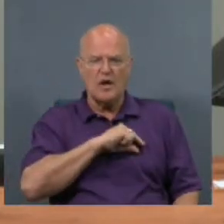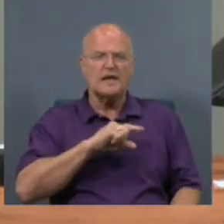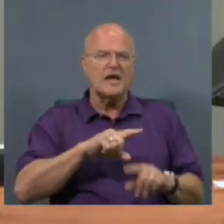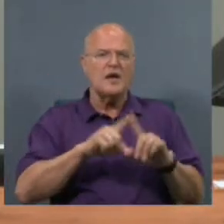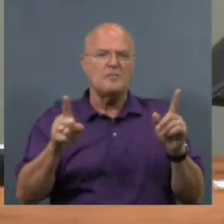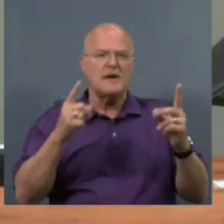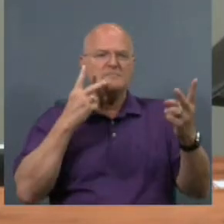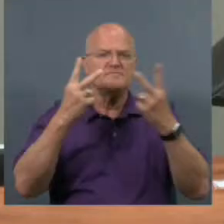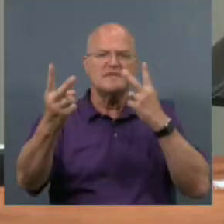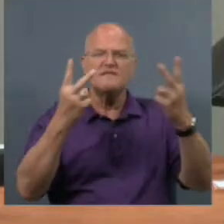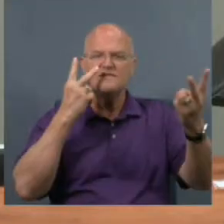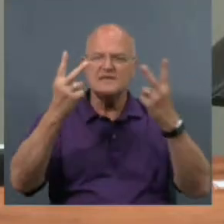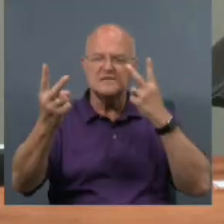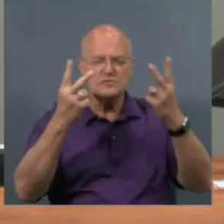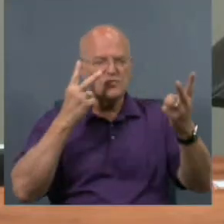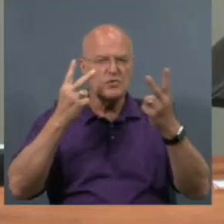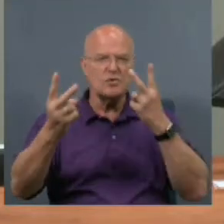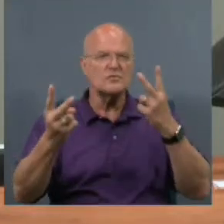of a visual,